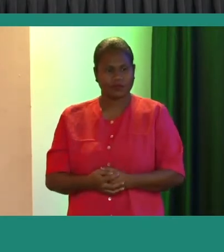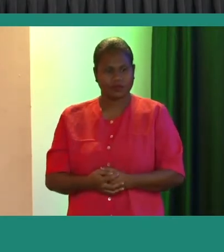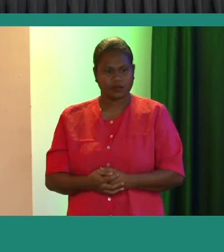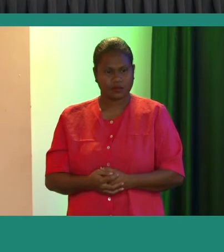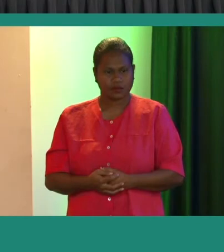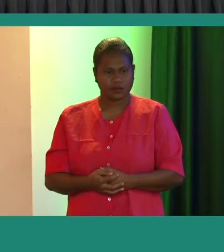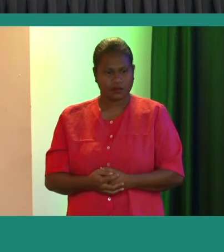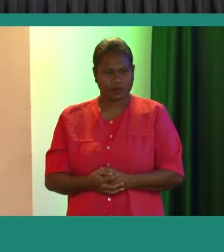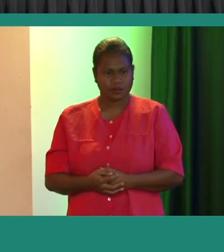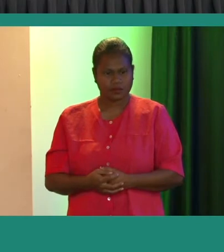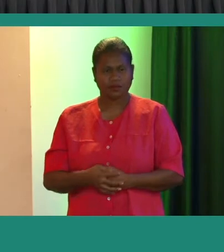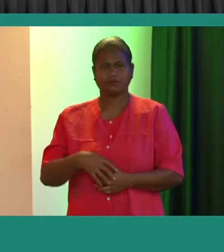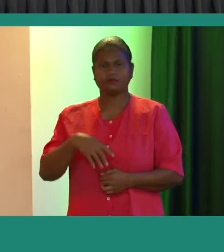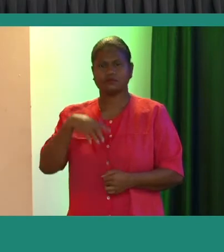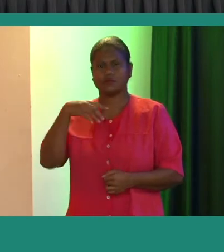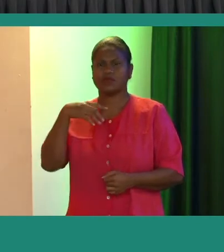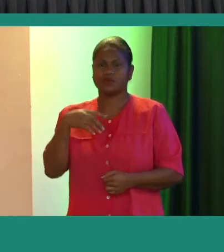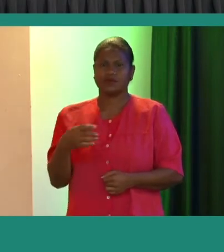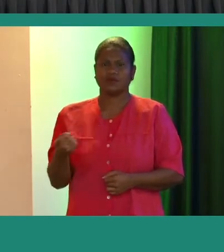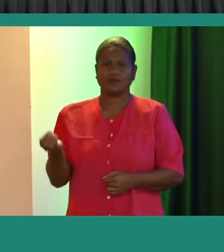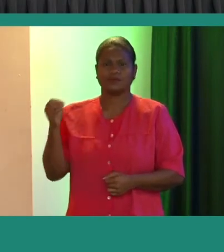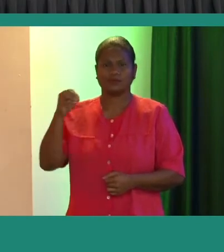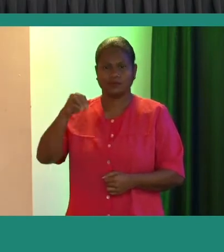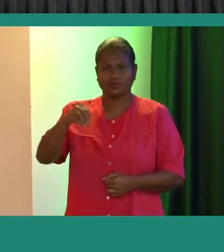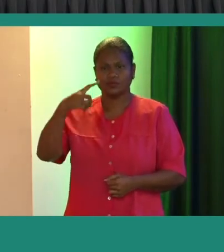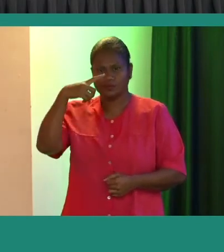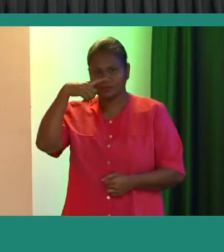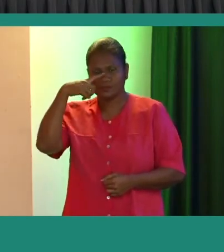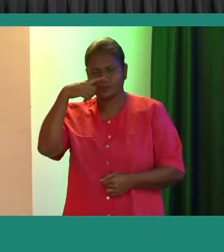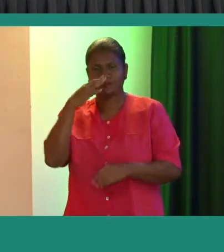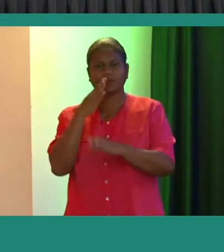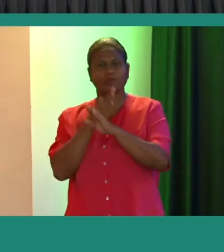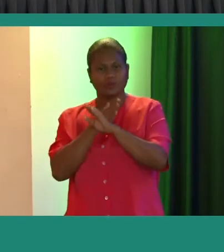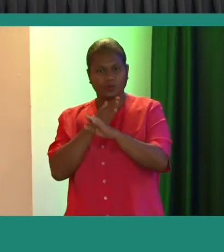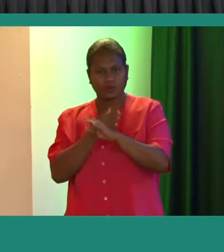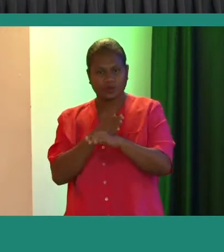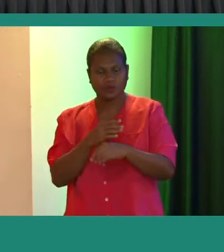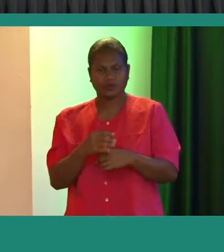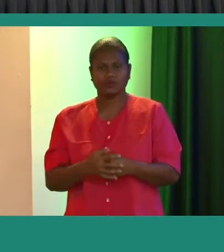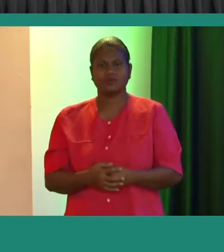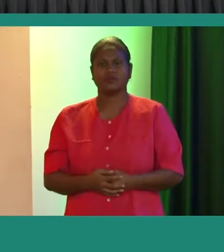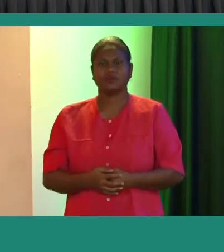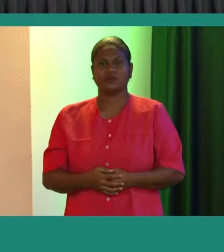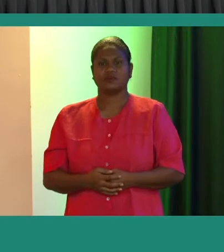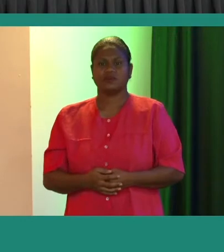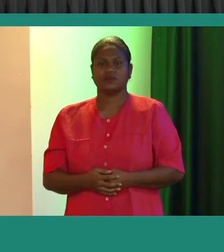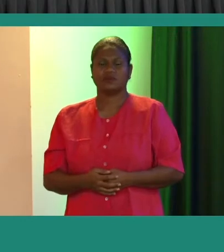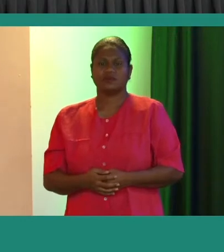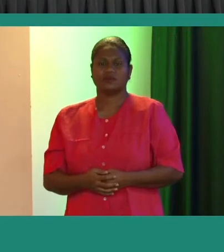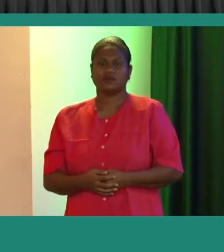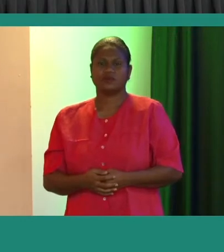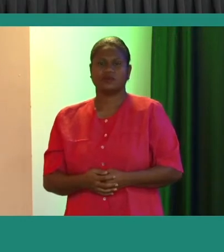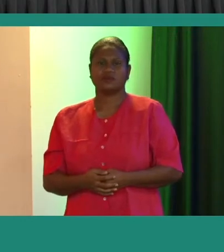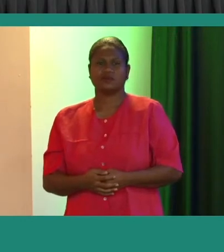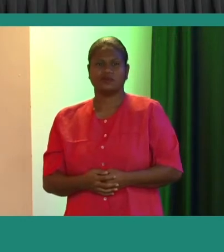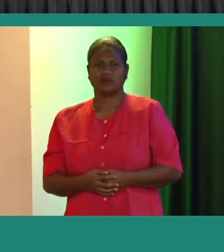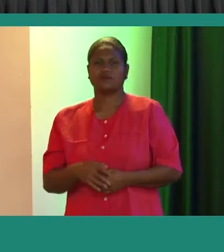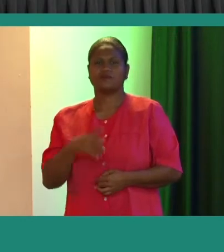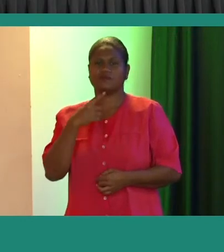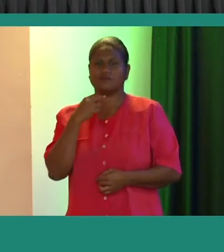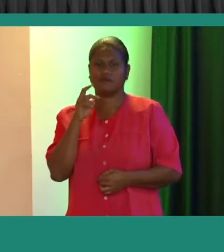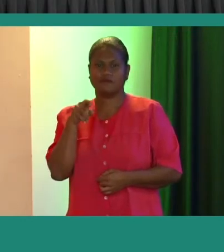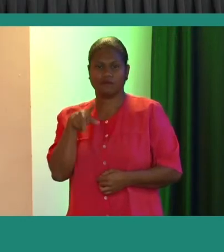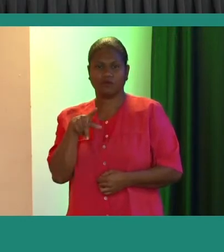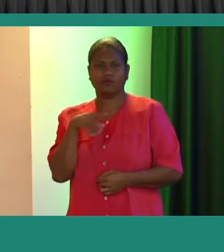getting people on board to occupy positions or GESI positions that was created for that